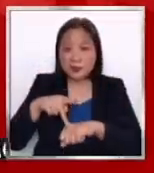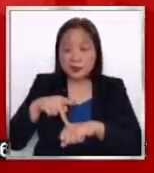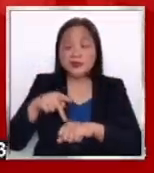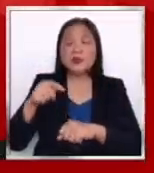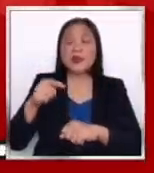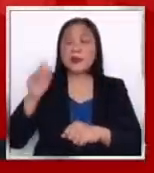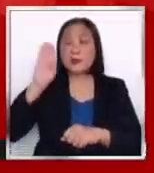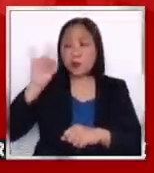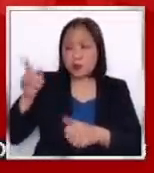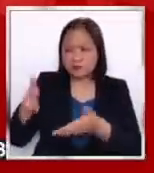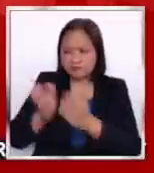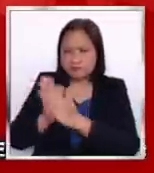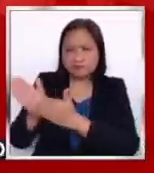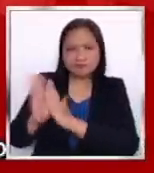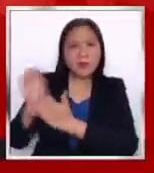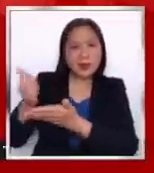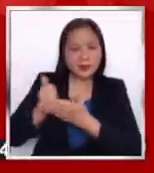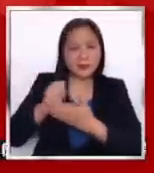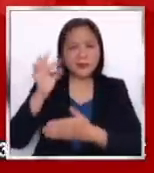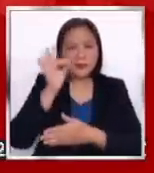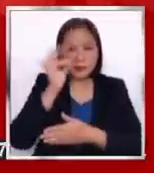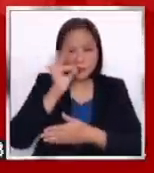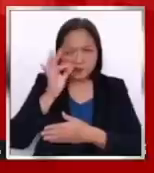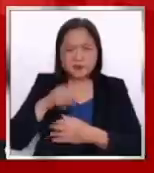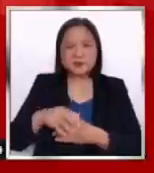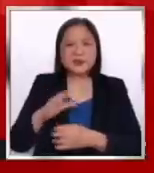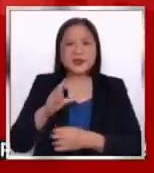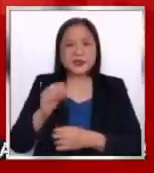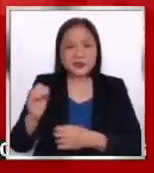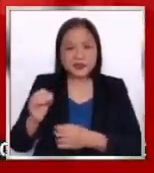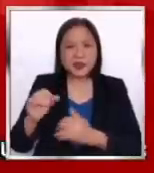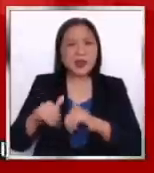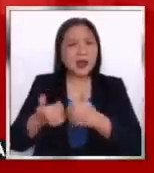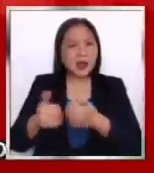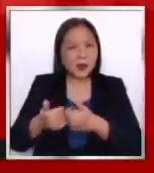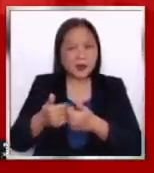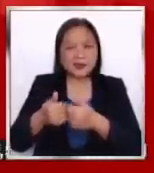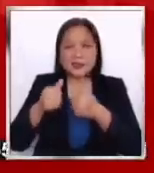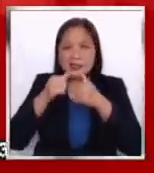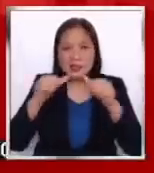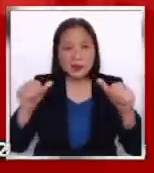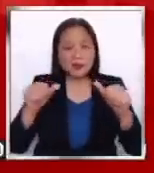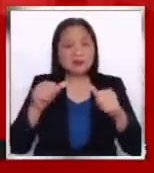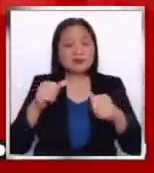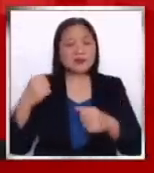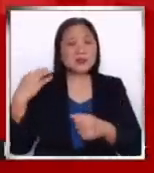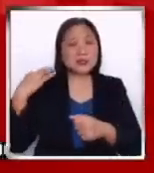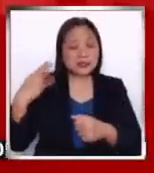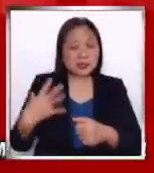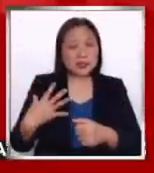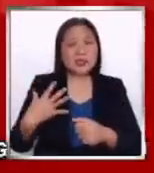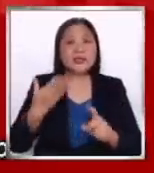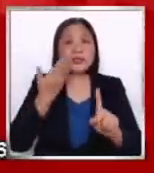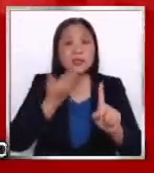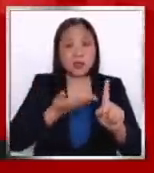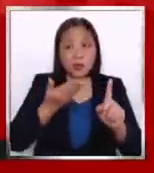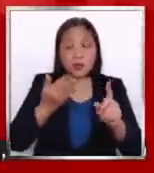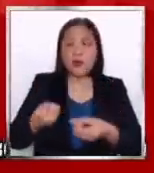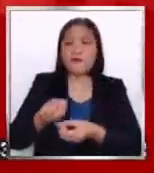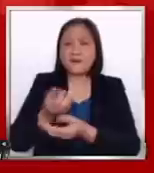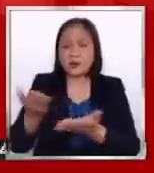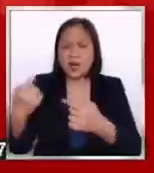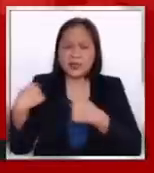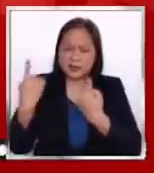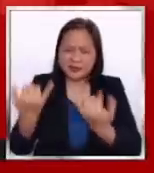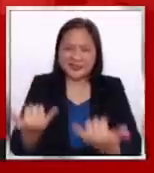Pilipino and going back to the way he announced his candidacy, what he is offering. And up until today, habang tayo